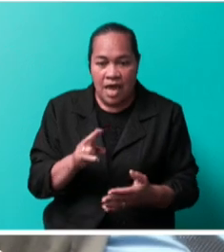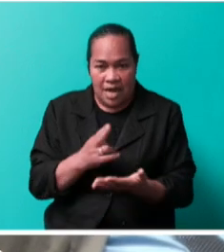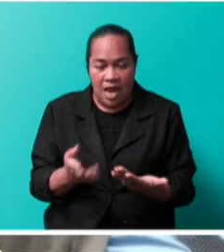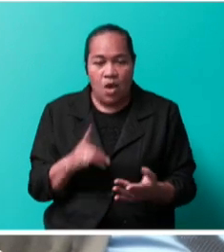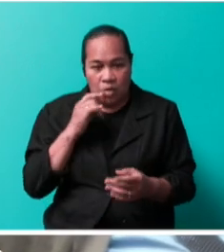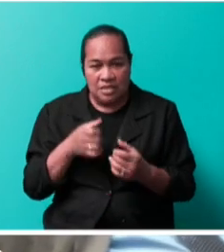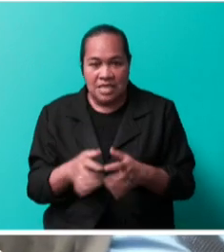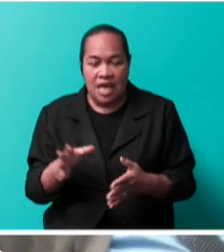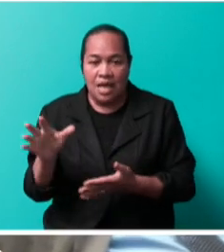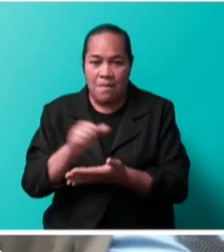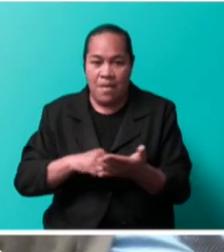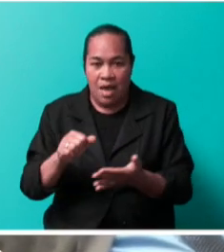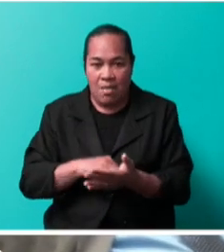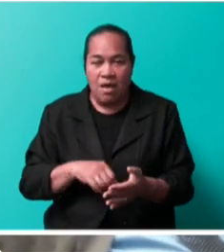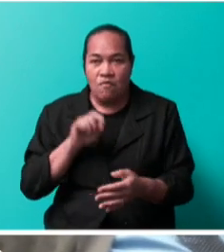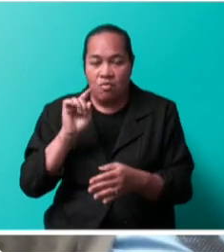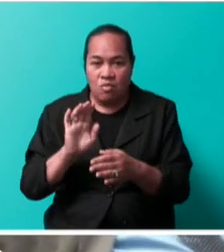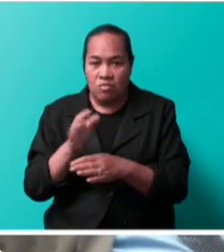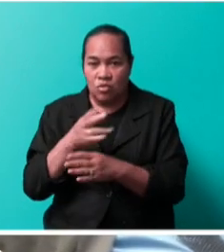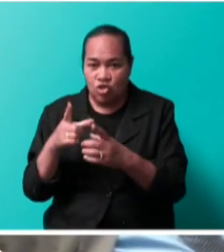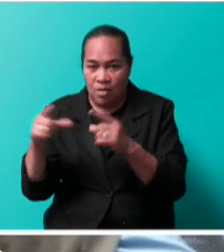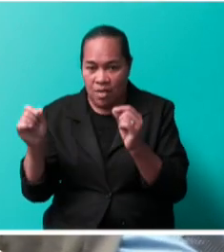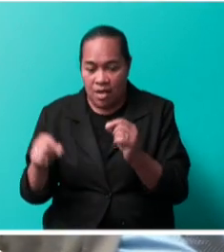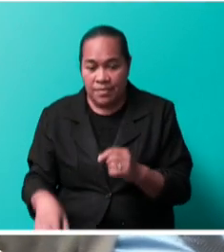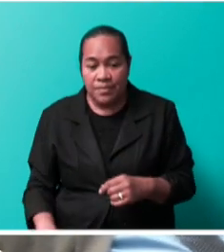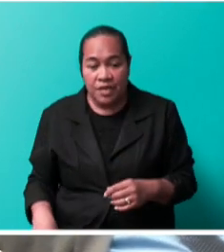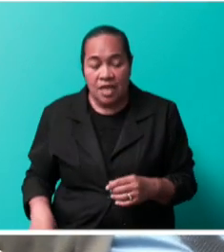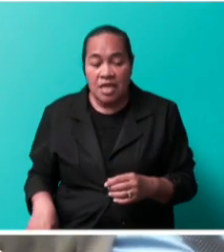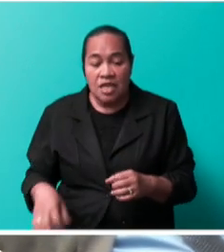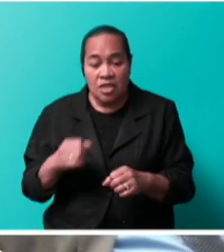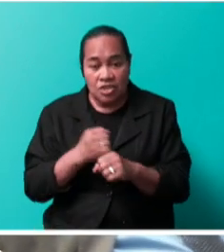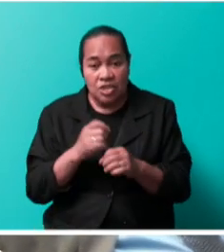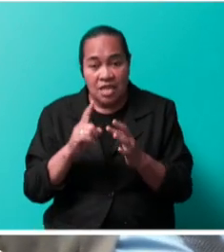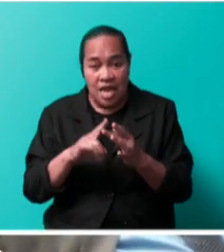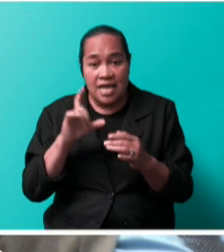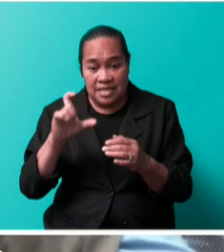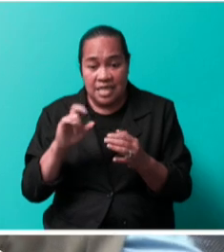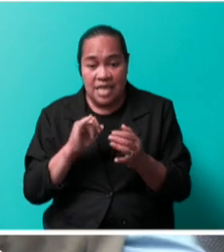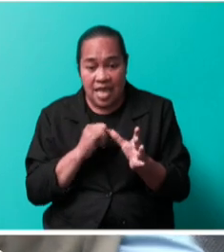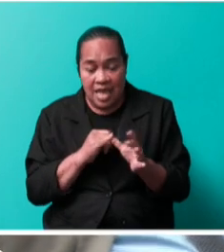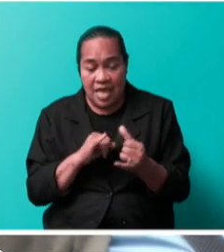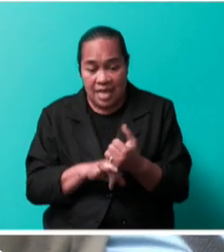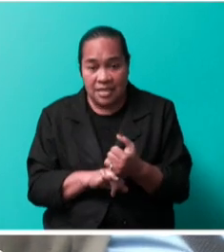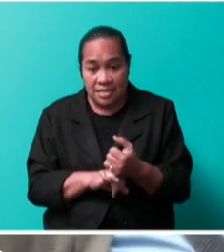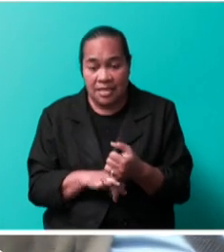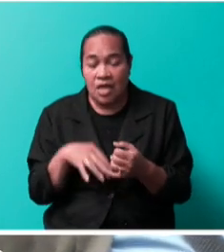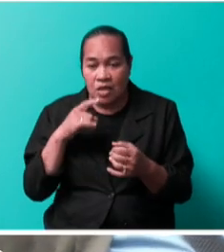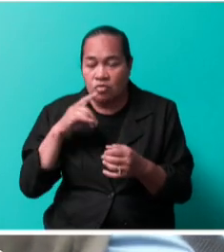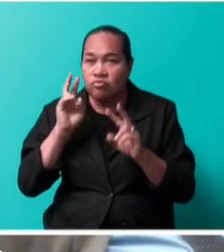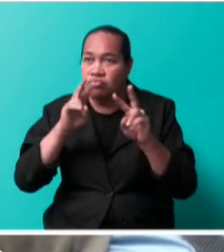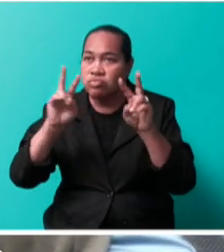proceed. GICS is currently undertaking the procurement process in Japan for the supply of the